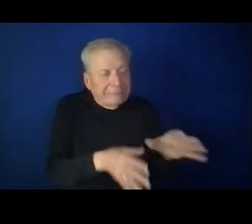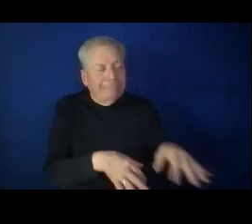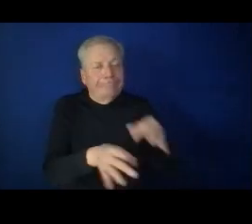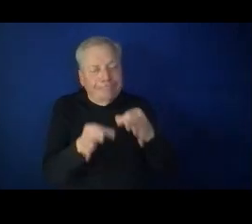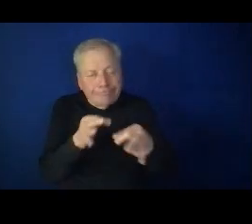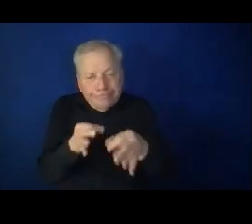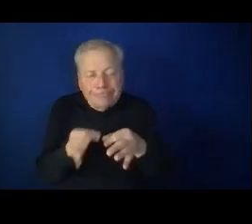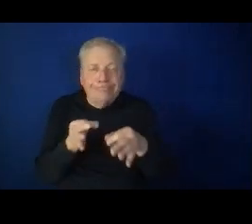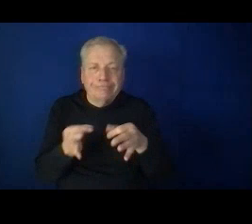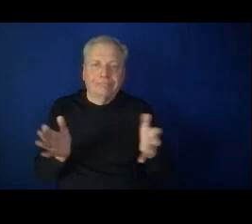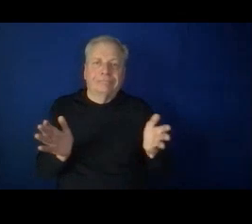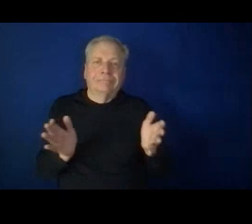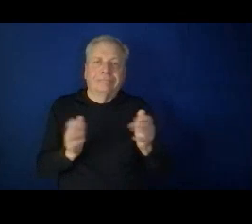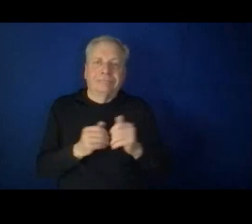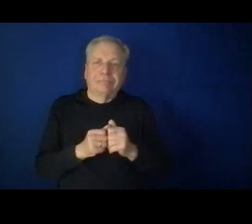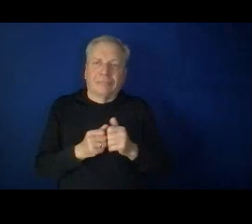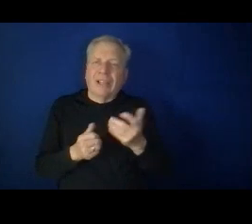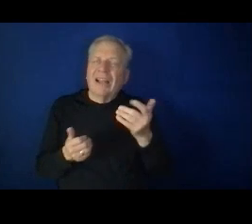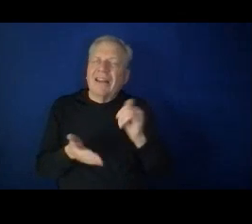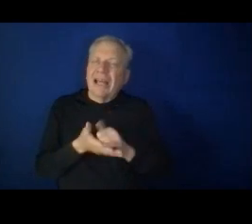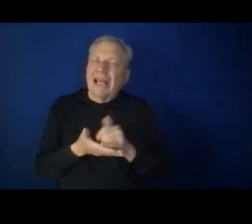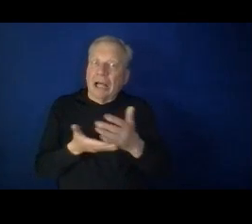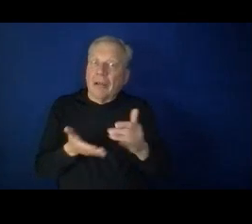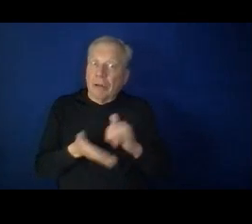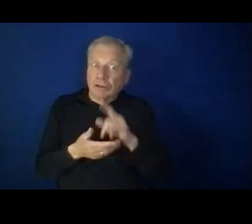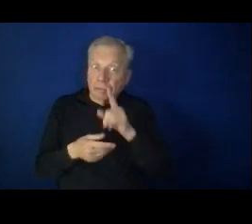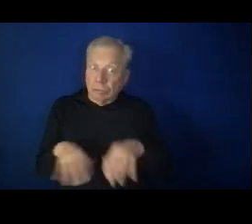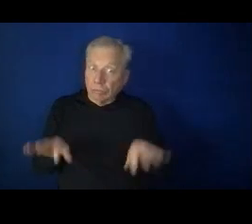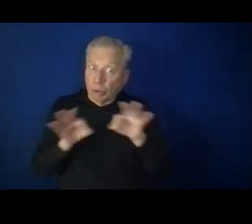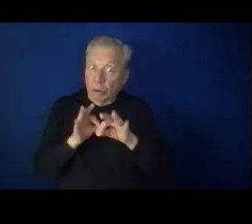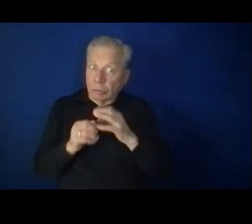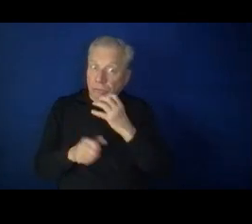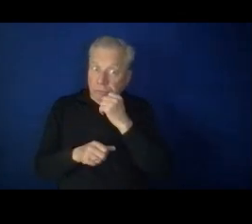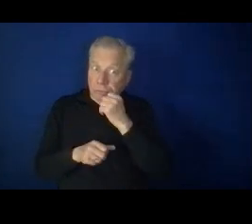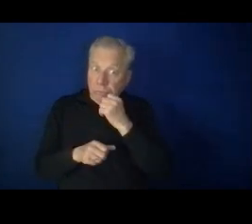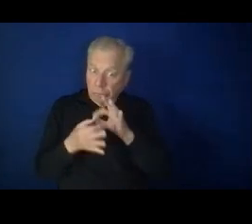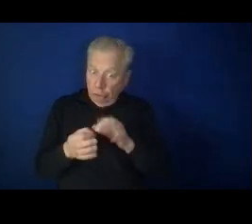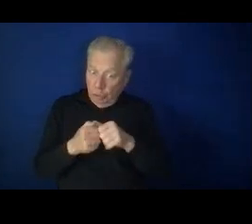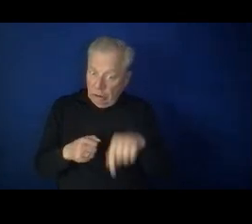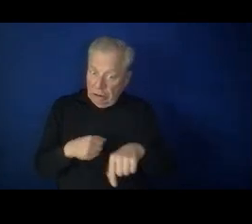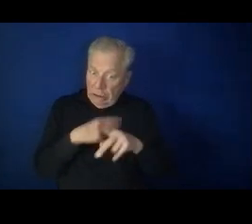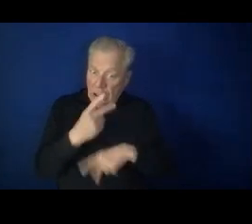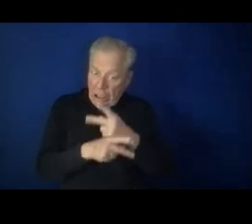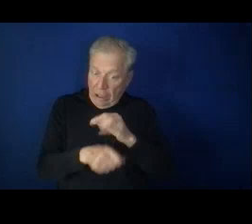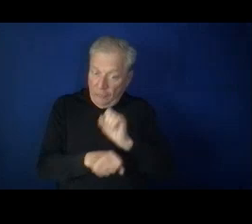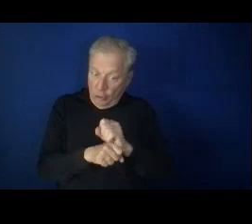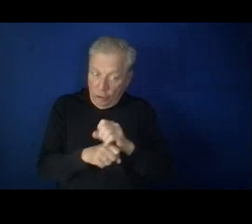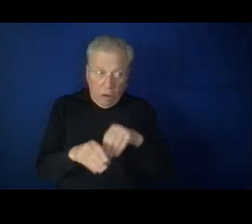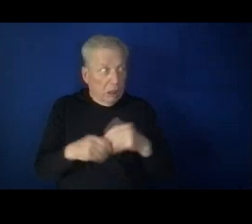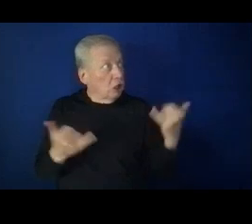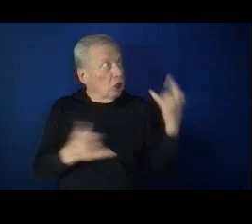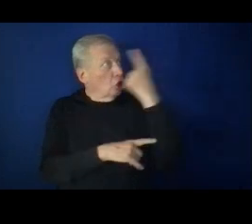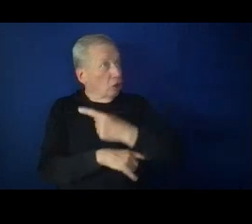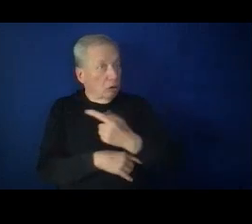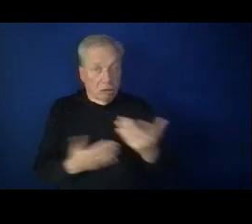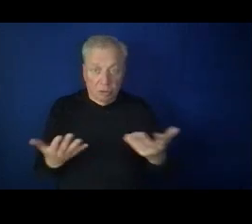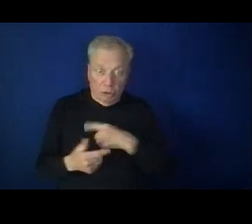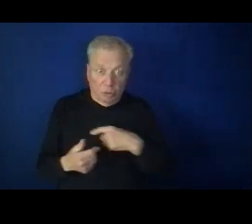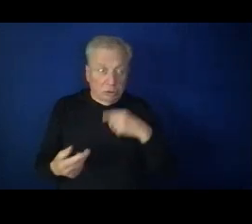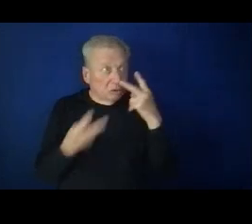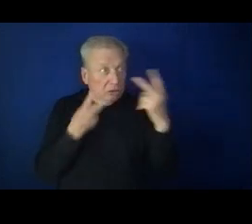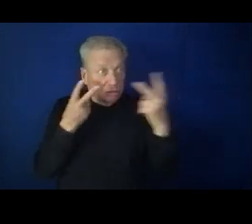And that's something to be cherished, I think, in the line of work, especially in the day and age in which we all live as